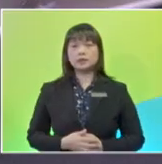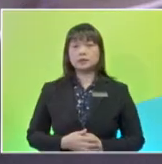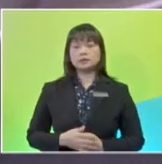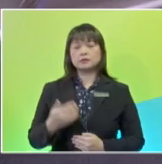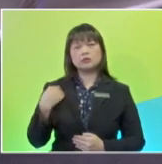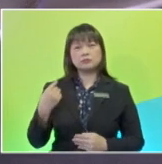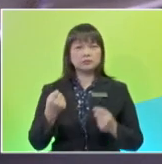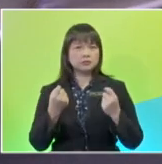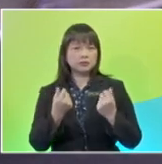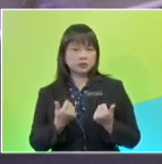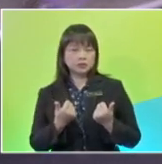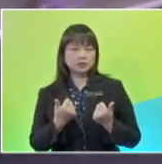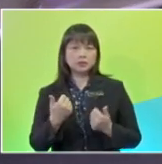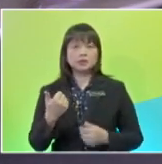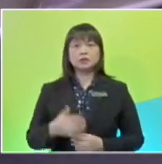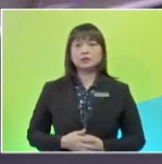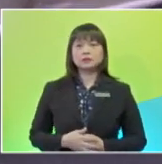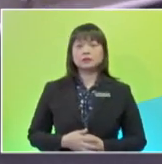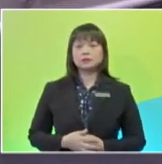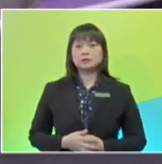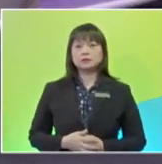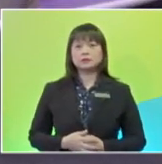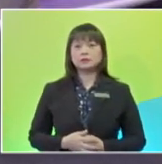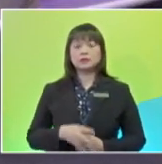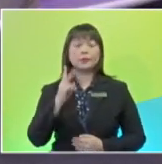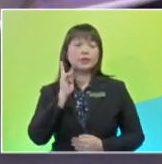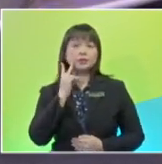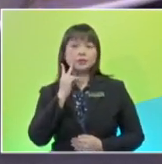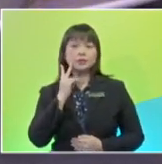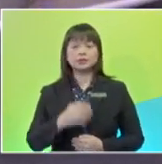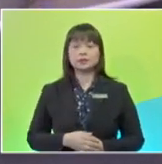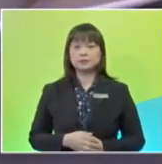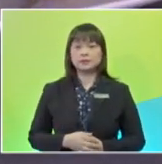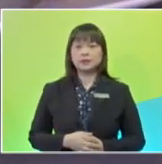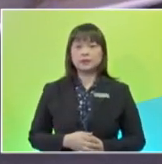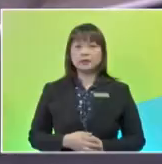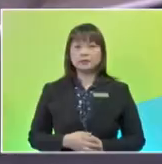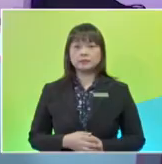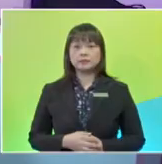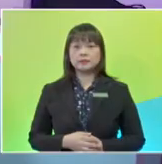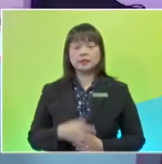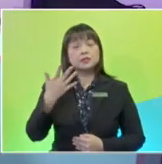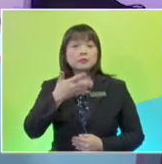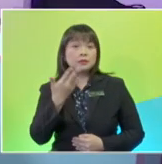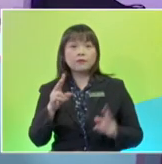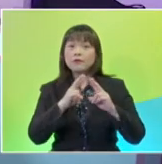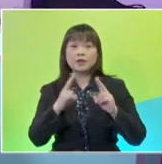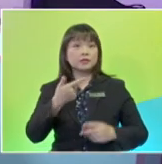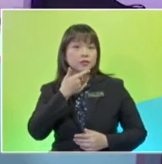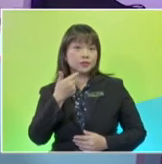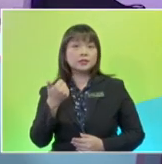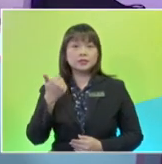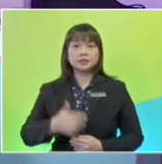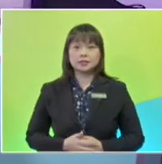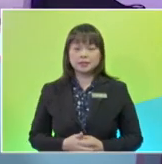and we have cucumbers and also anchovies, not forgetting the rice. Okay. Yes. So, it smells very delicious as well.